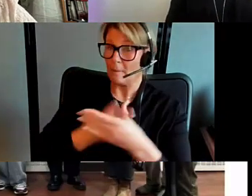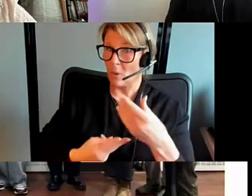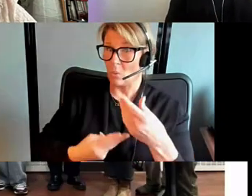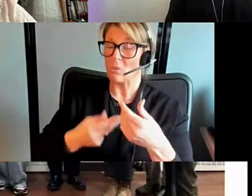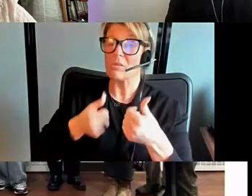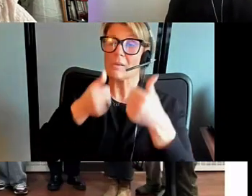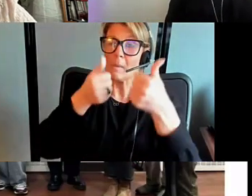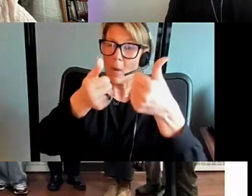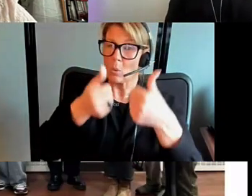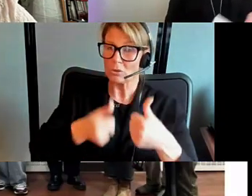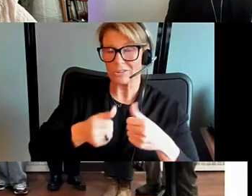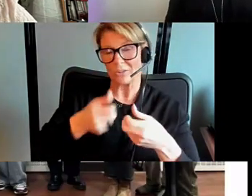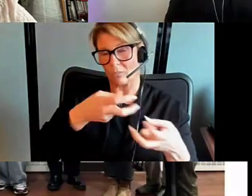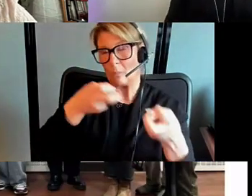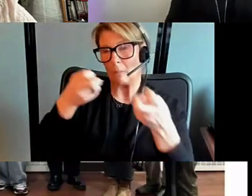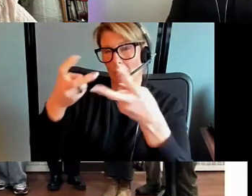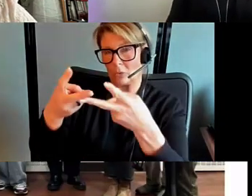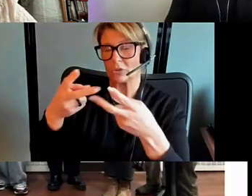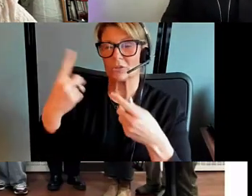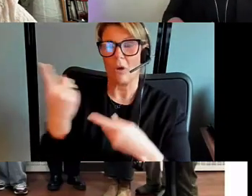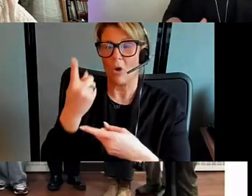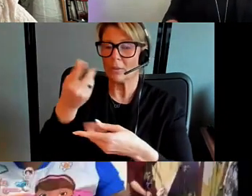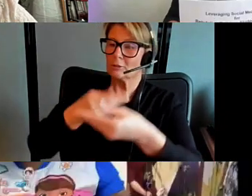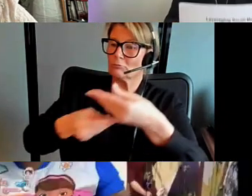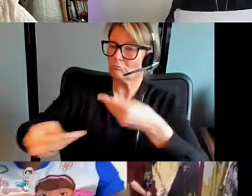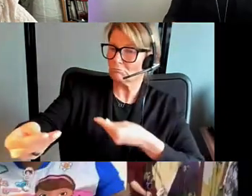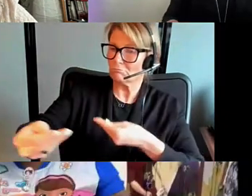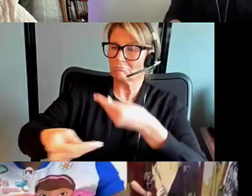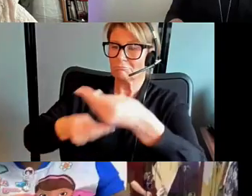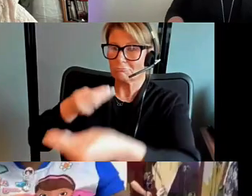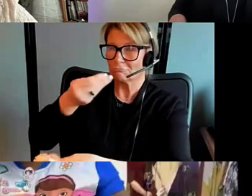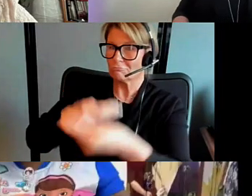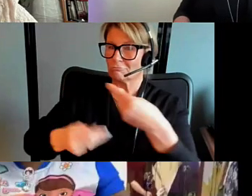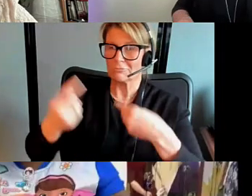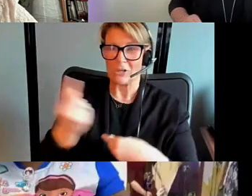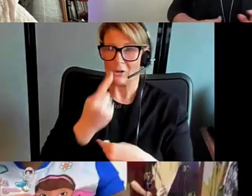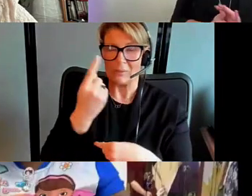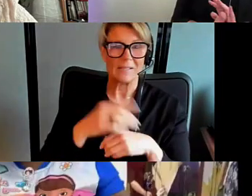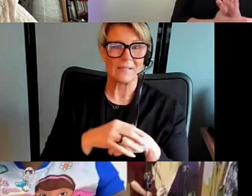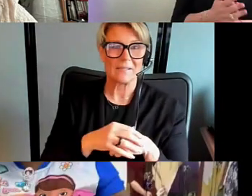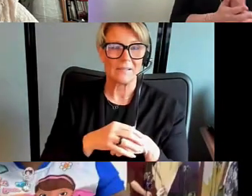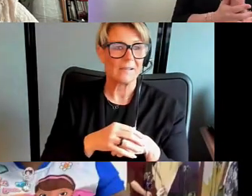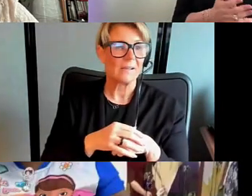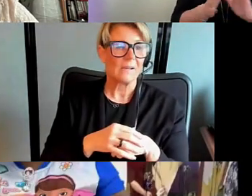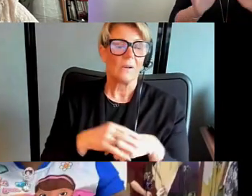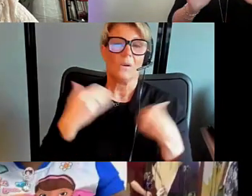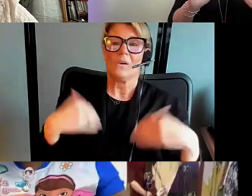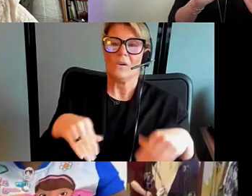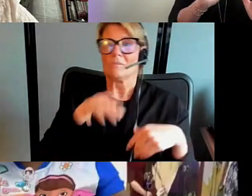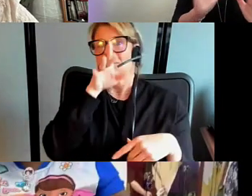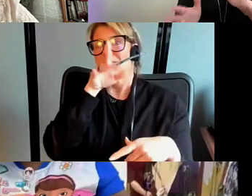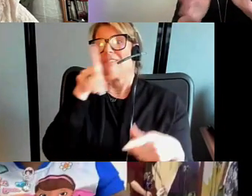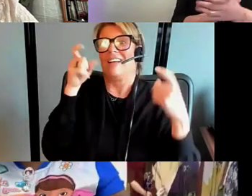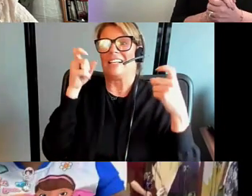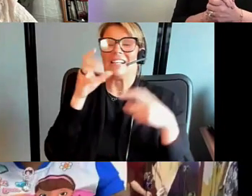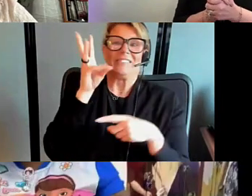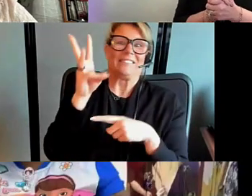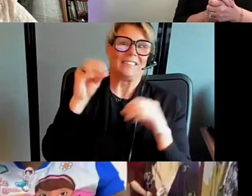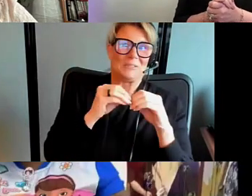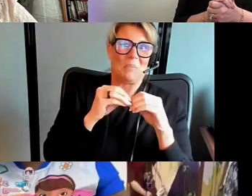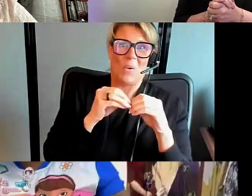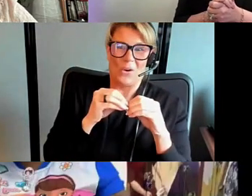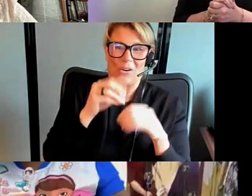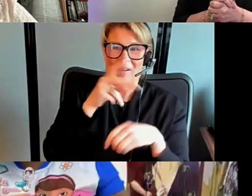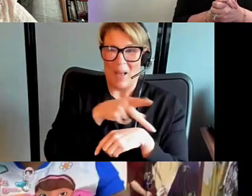it's always a two-way. So we'll go to the next one. Sorry, I have about 6 more slides. So here we